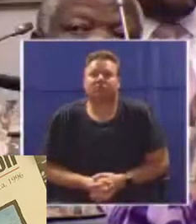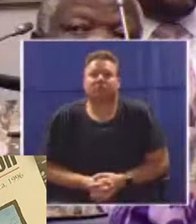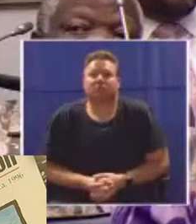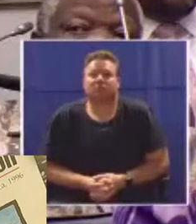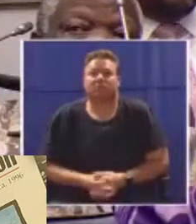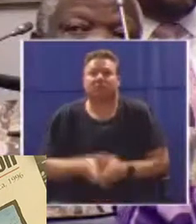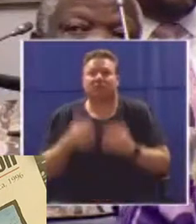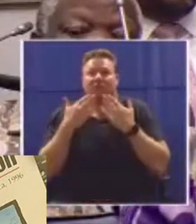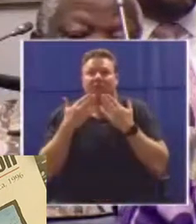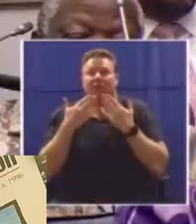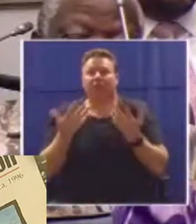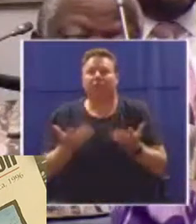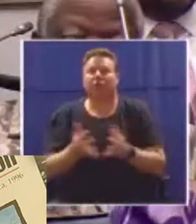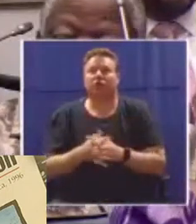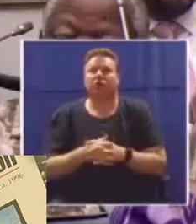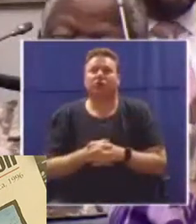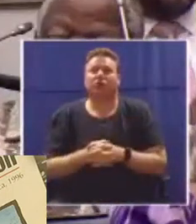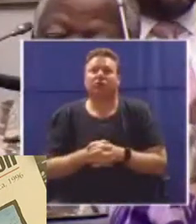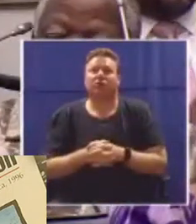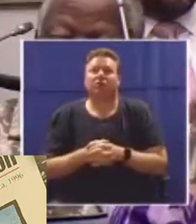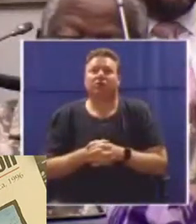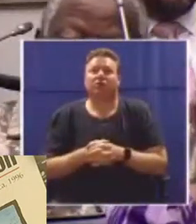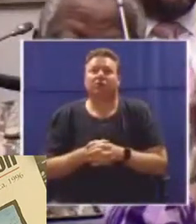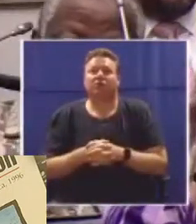Ngiyabonga sihlalo wendlu.